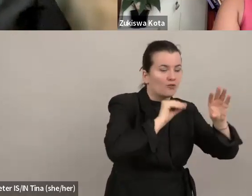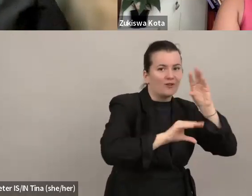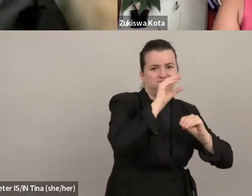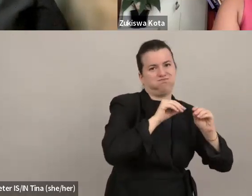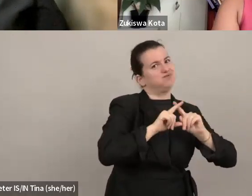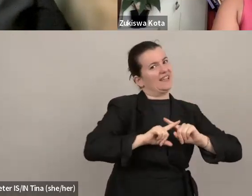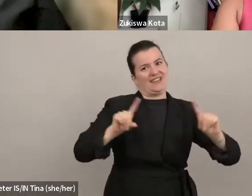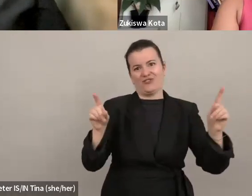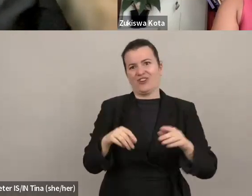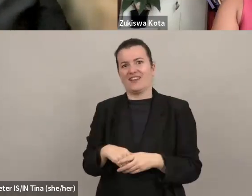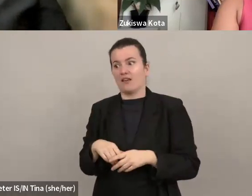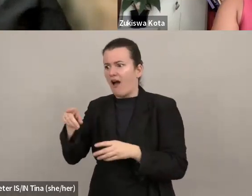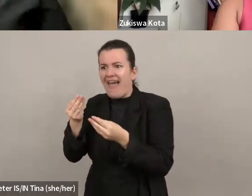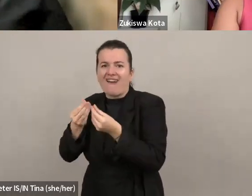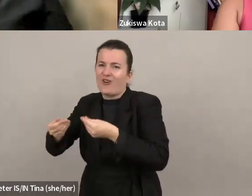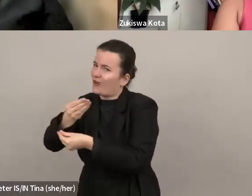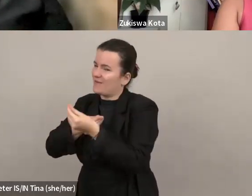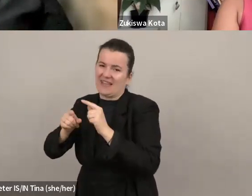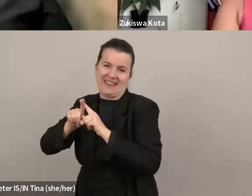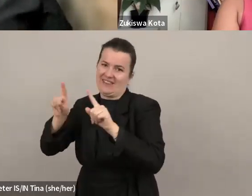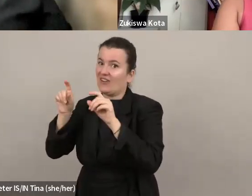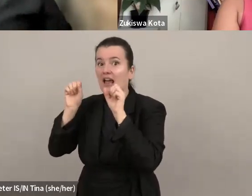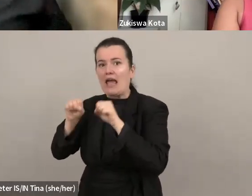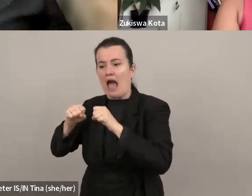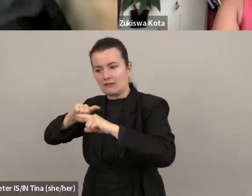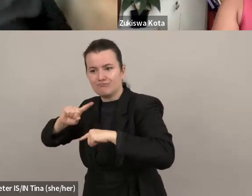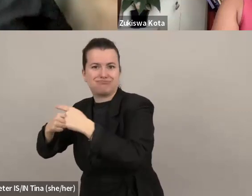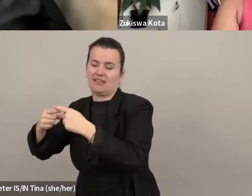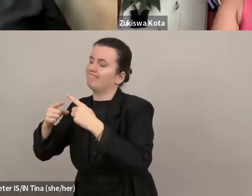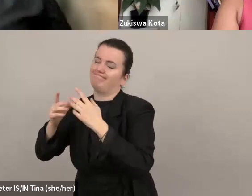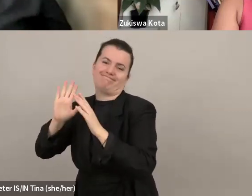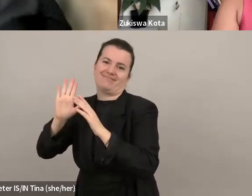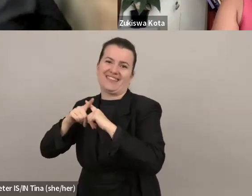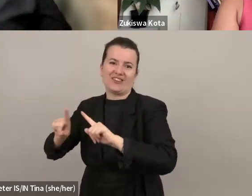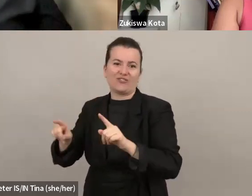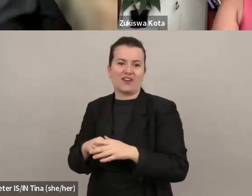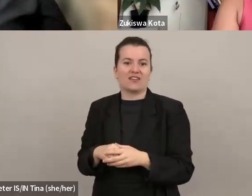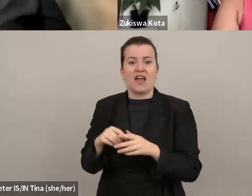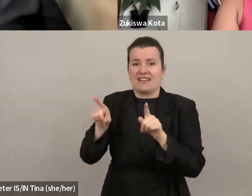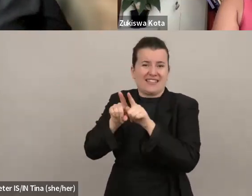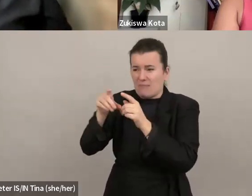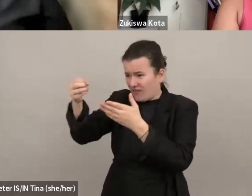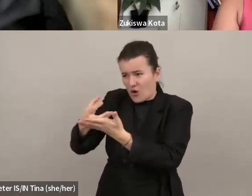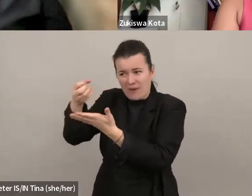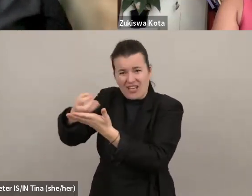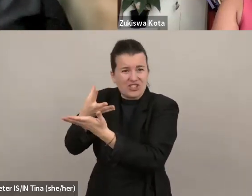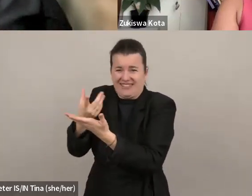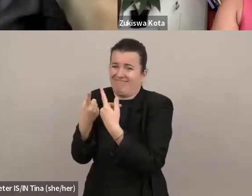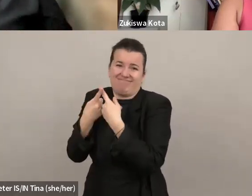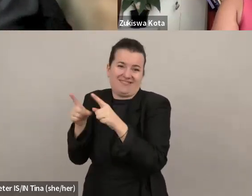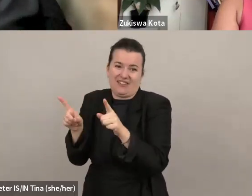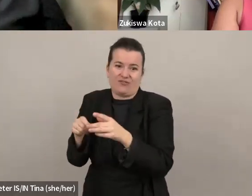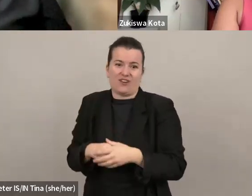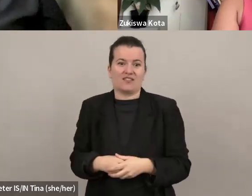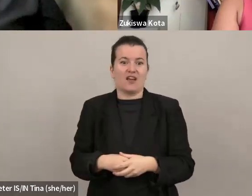available within the context that they exist, but also in how important information then moves from rural settings into